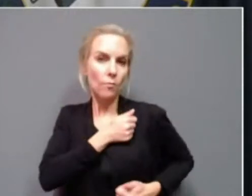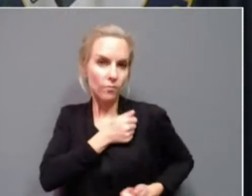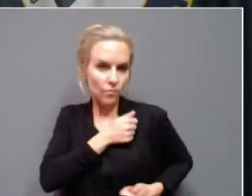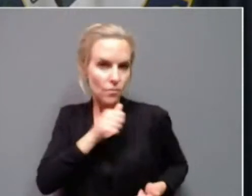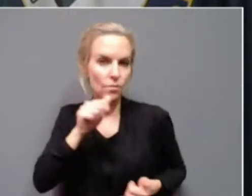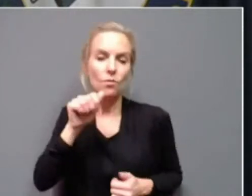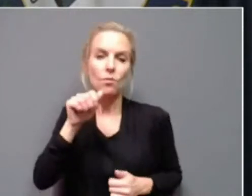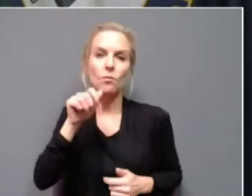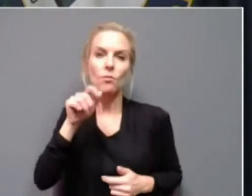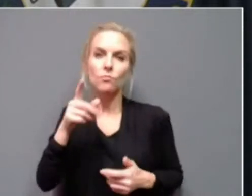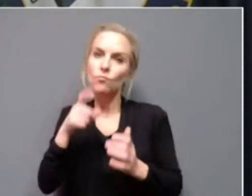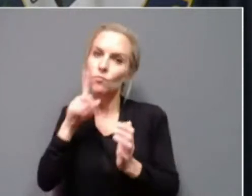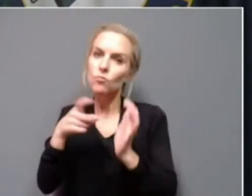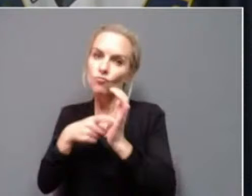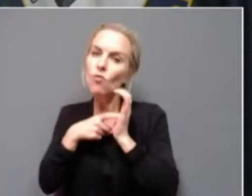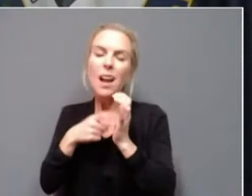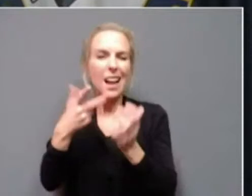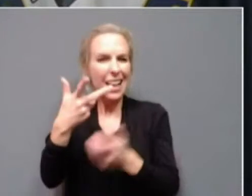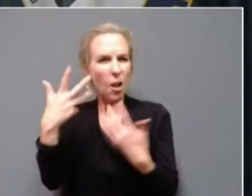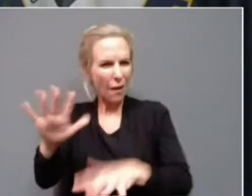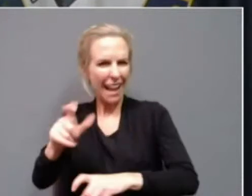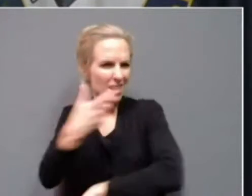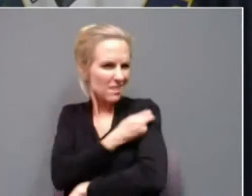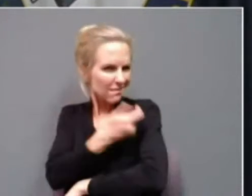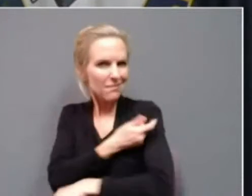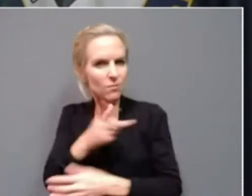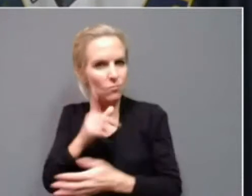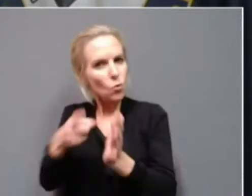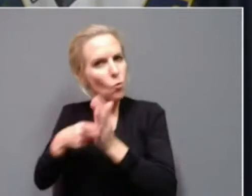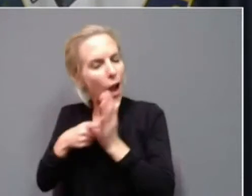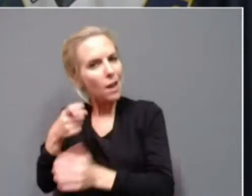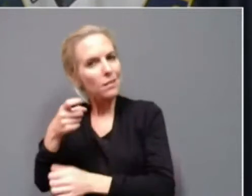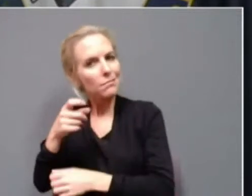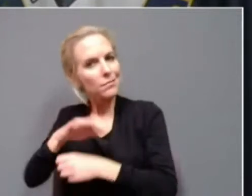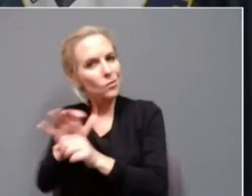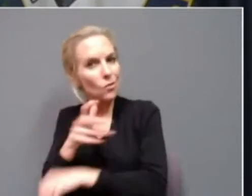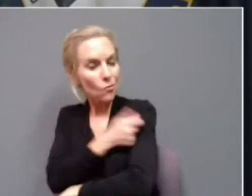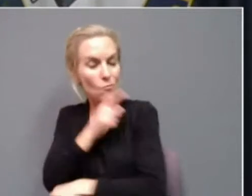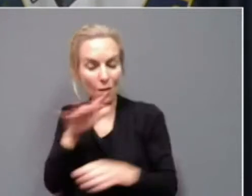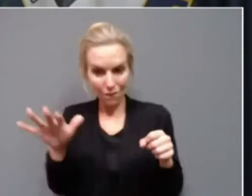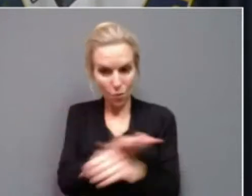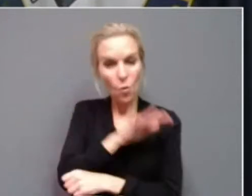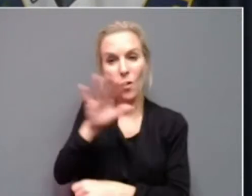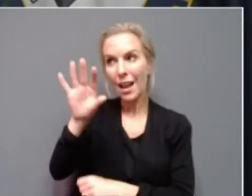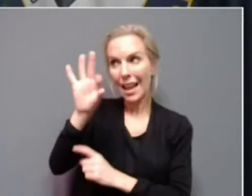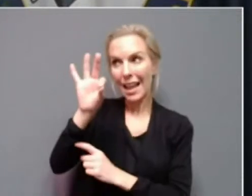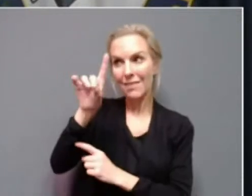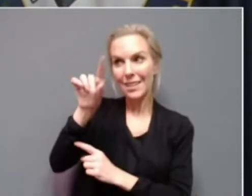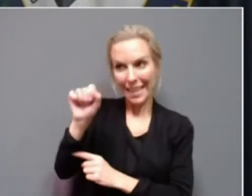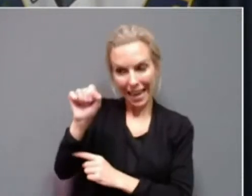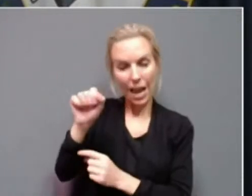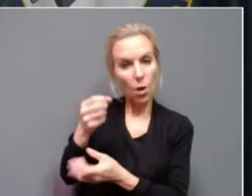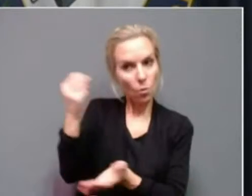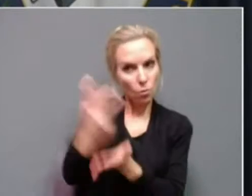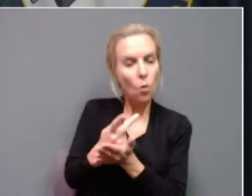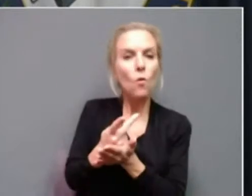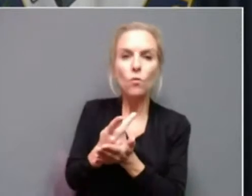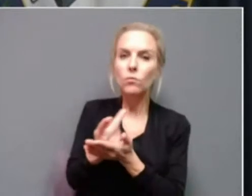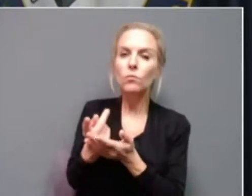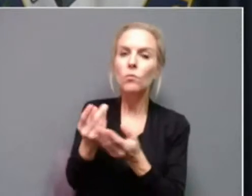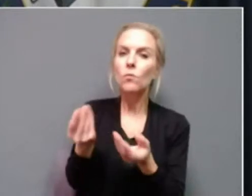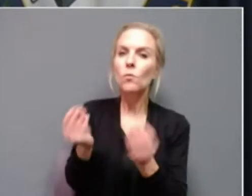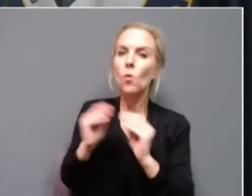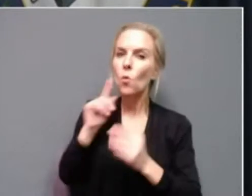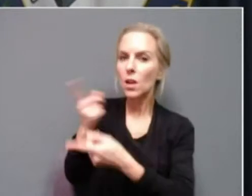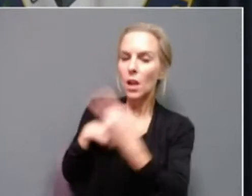going to require the vaccination. And I think when we get full FDA approval, you'll see a lot more of that coming. But I hope people